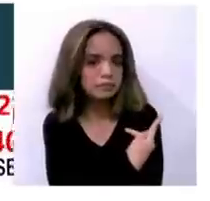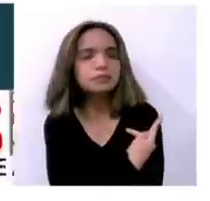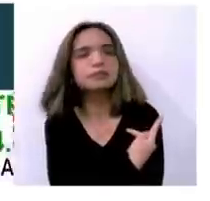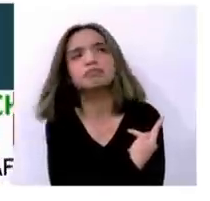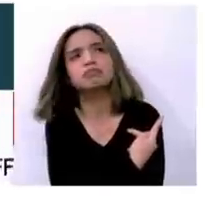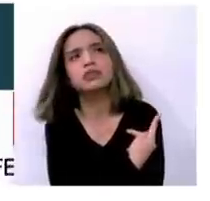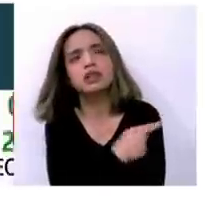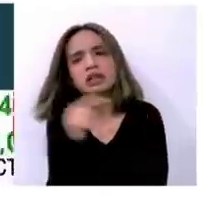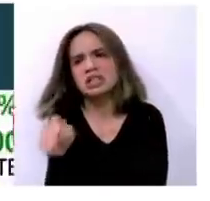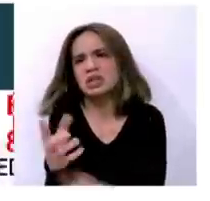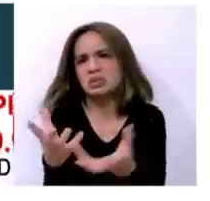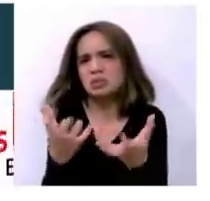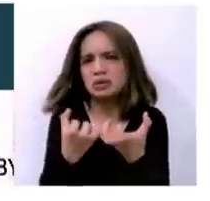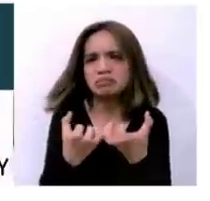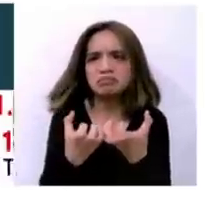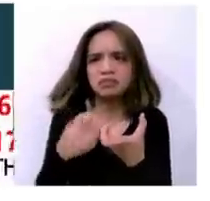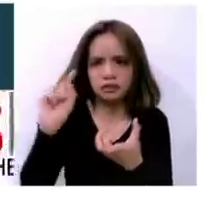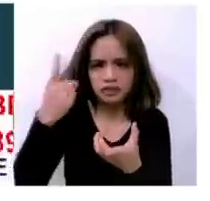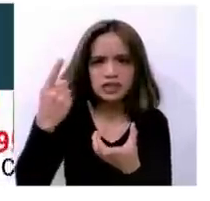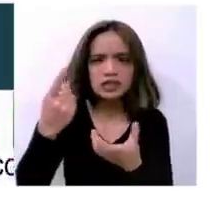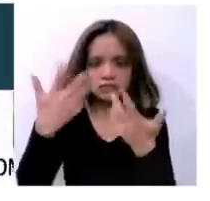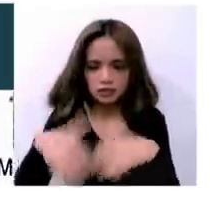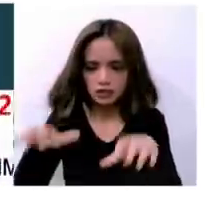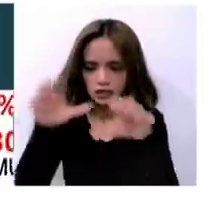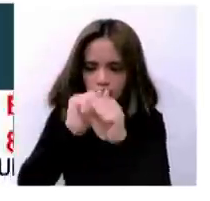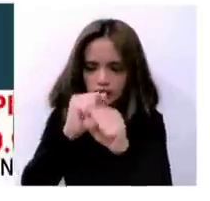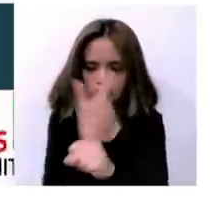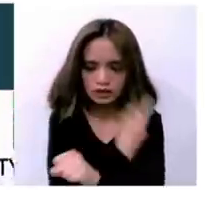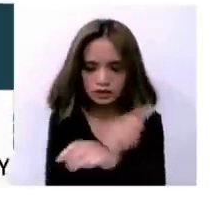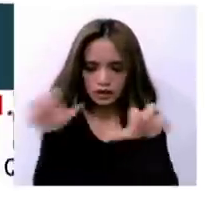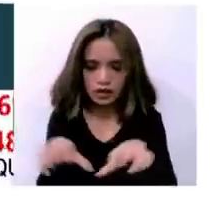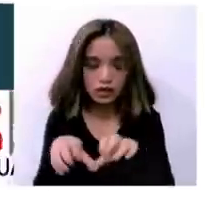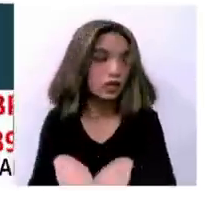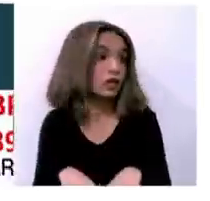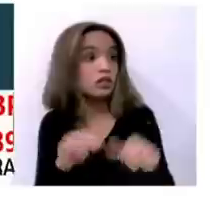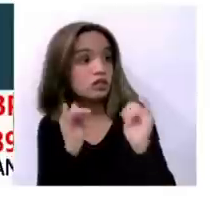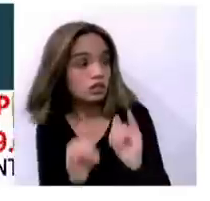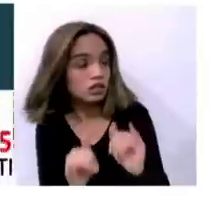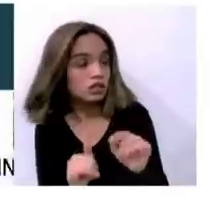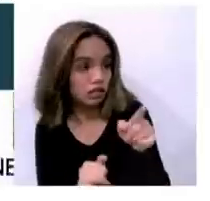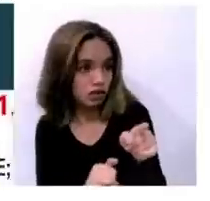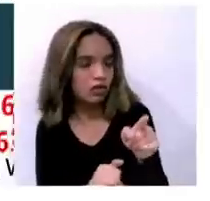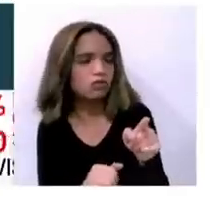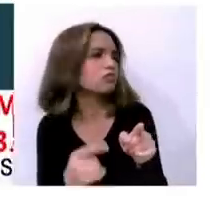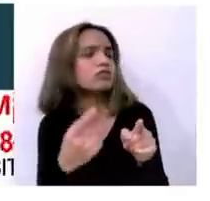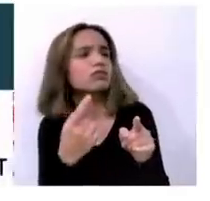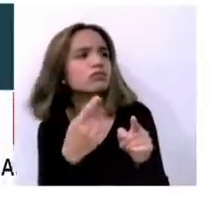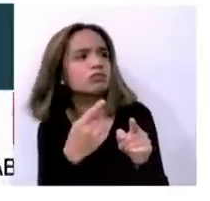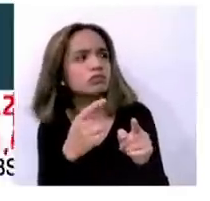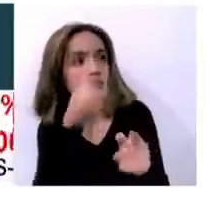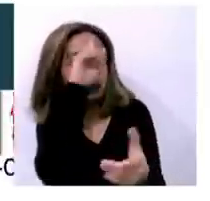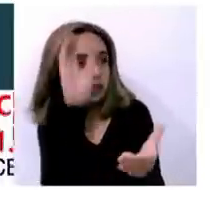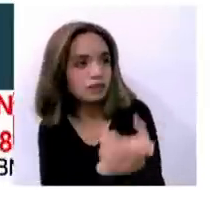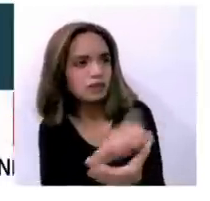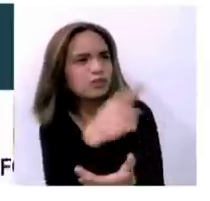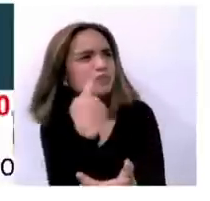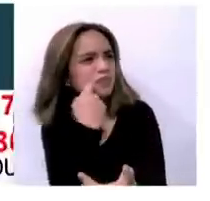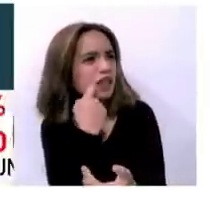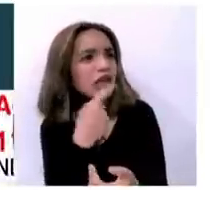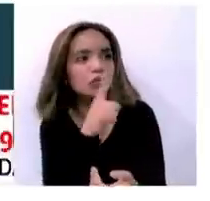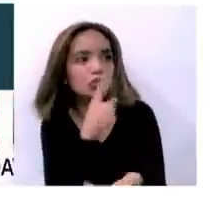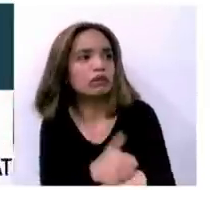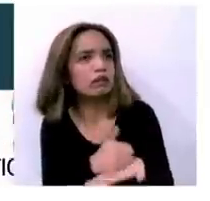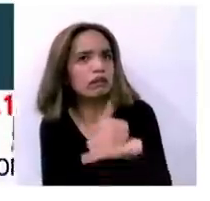wants to finish that task first. Still in all, would you still stand by your previous statements that he was actually helping